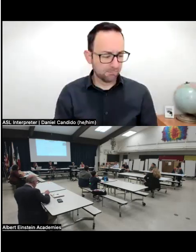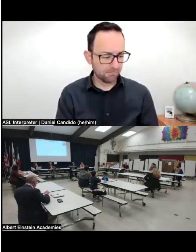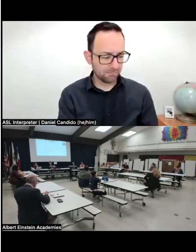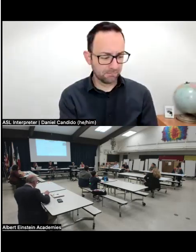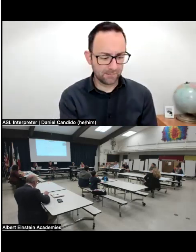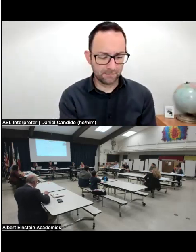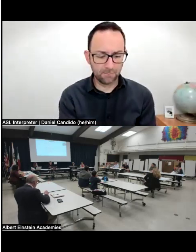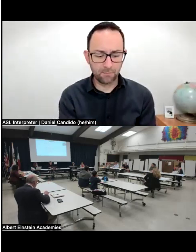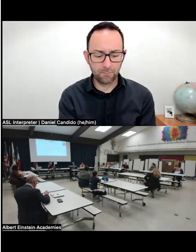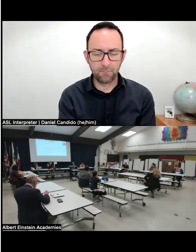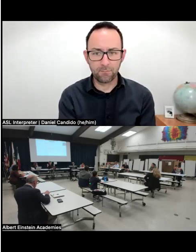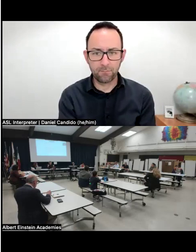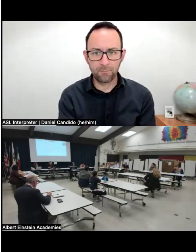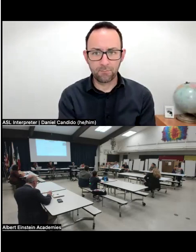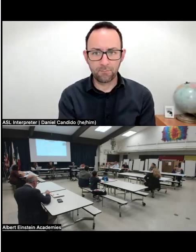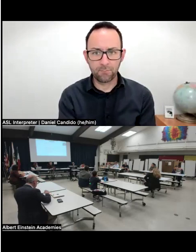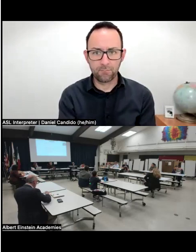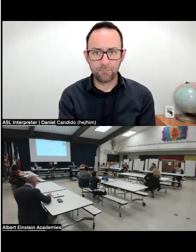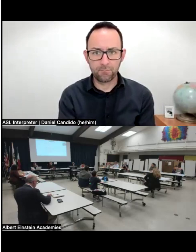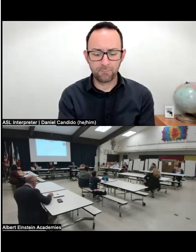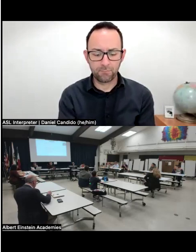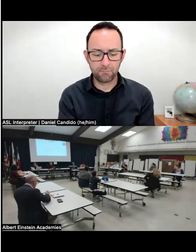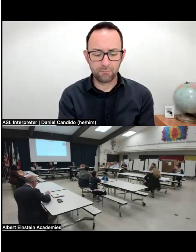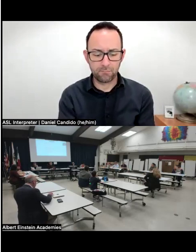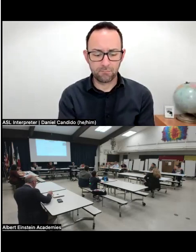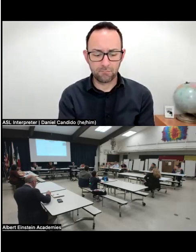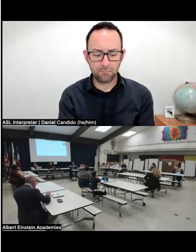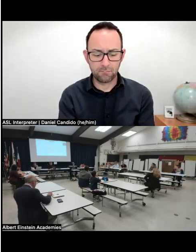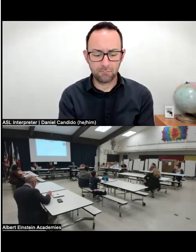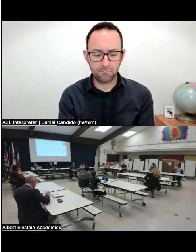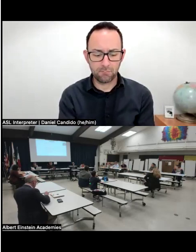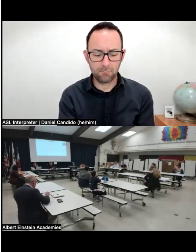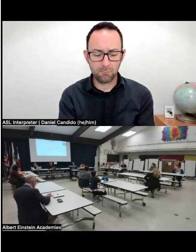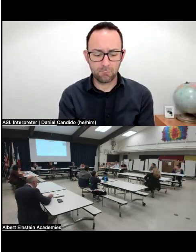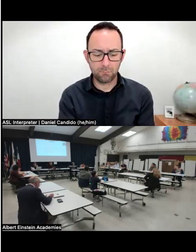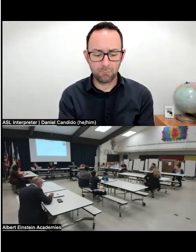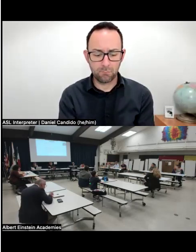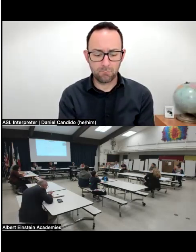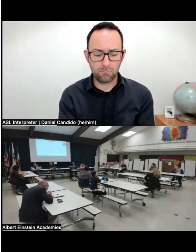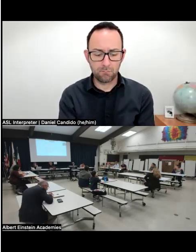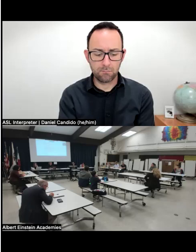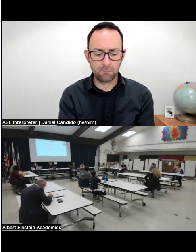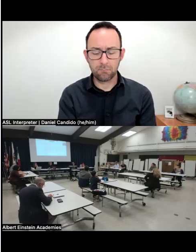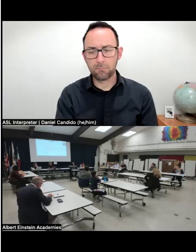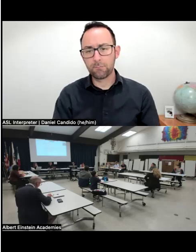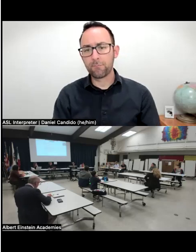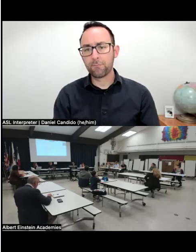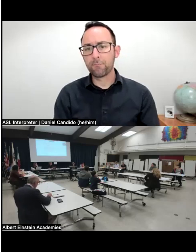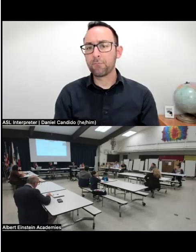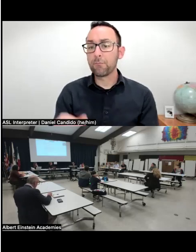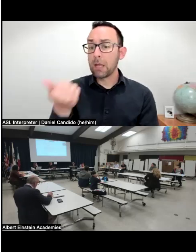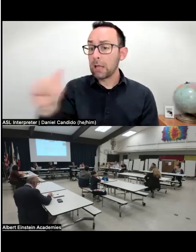I found it. I did go to my inbox, so I'm glad I didn't click on it again. So any other